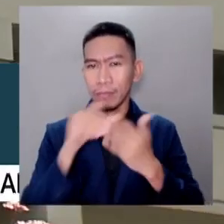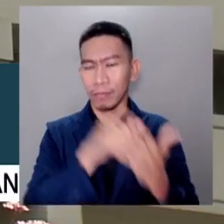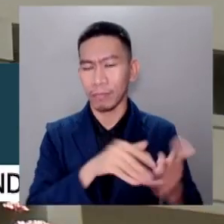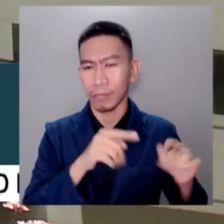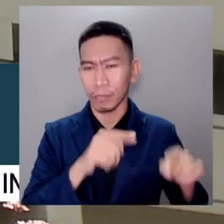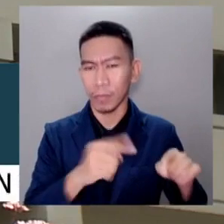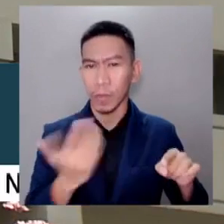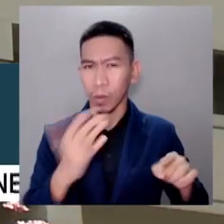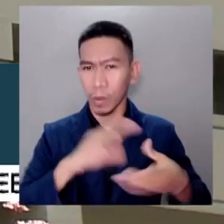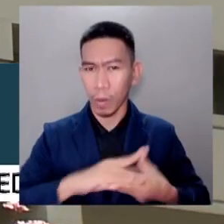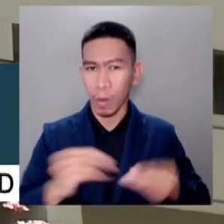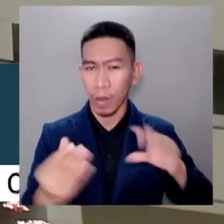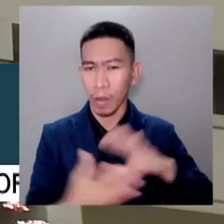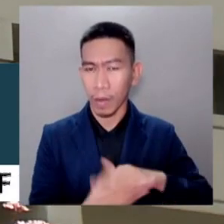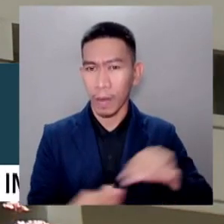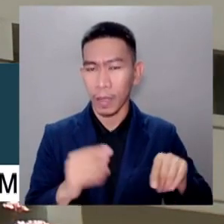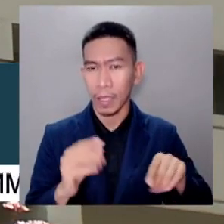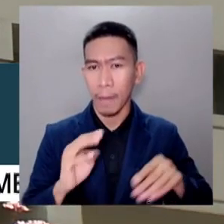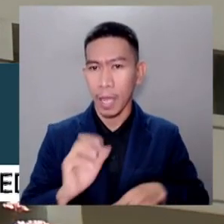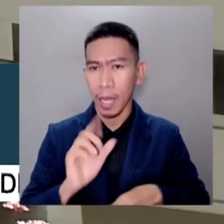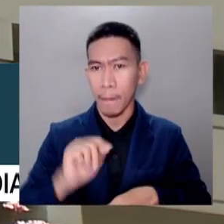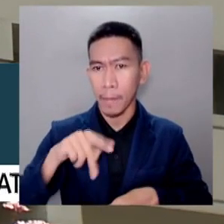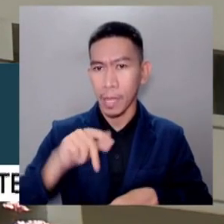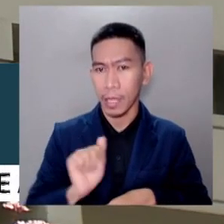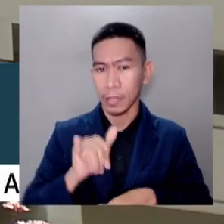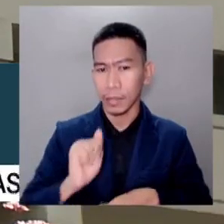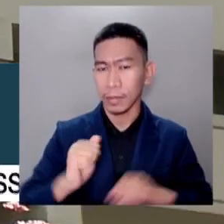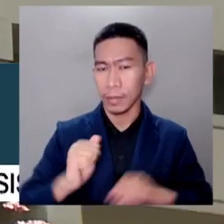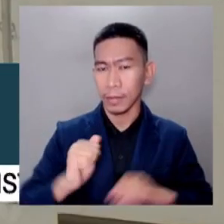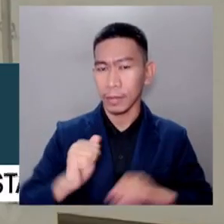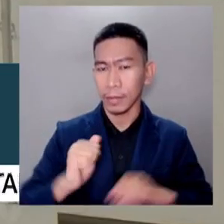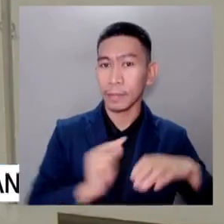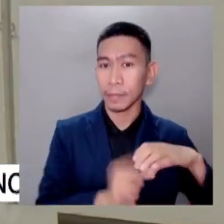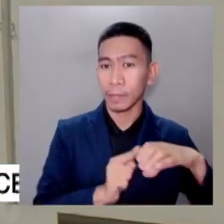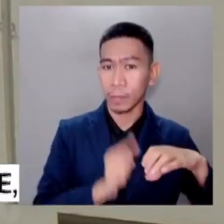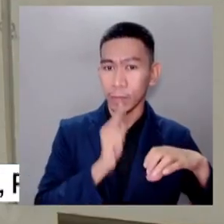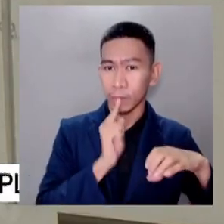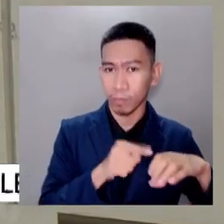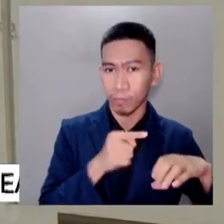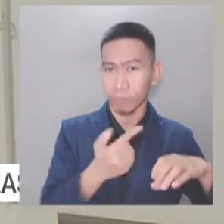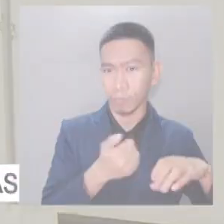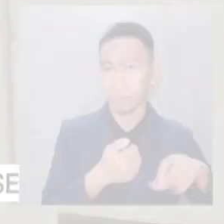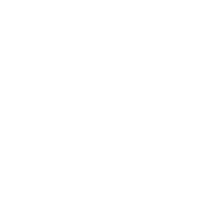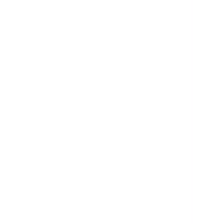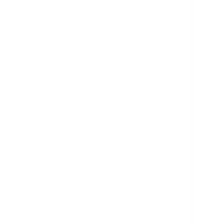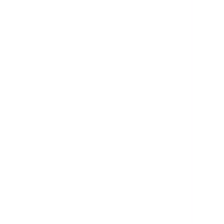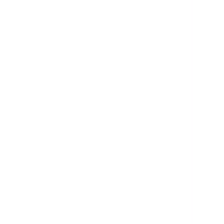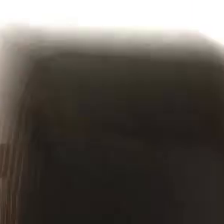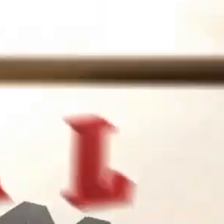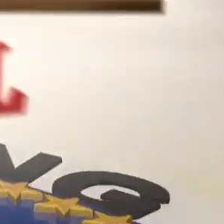the Malampaya deal. ABS-CBN is the parent firm of this news channel.